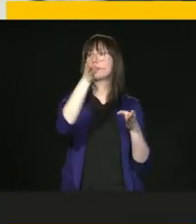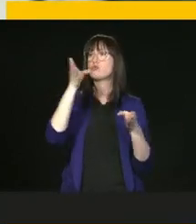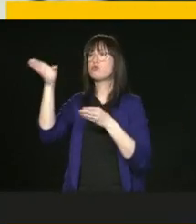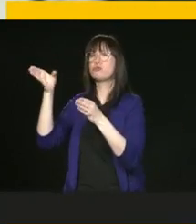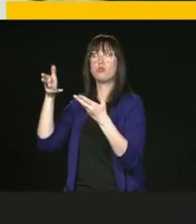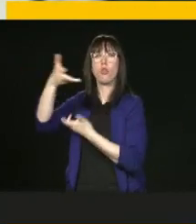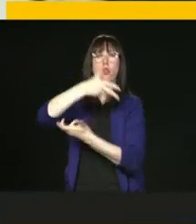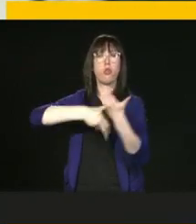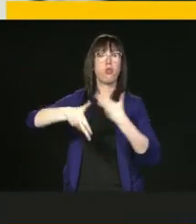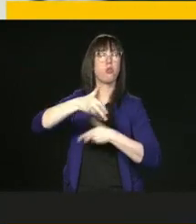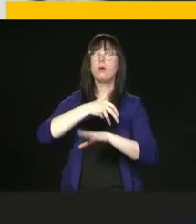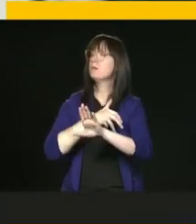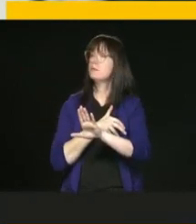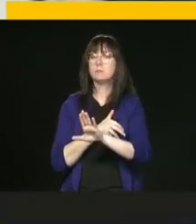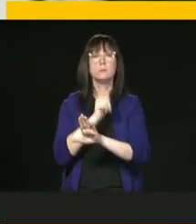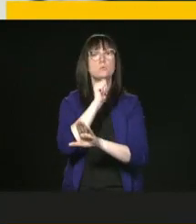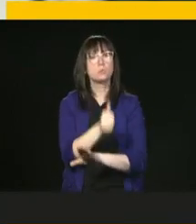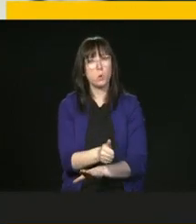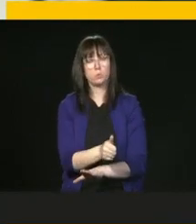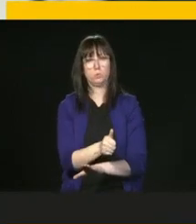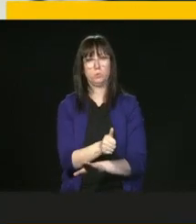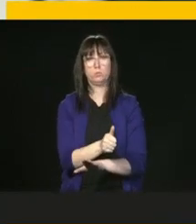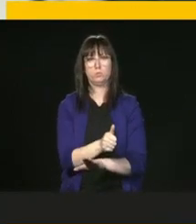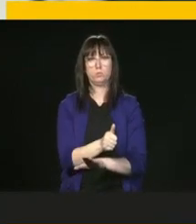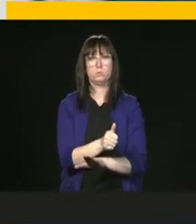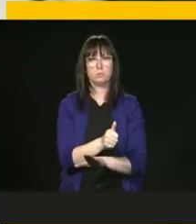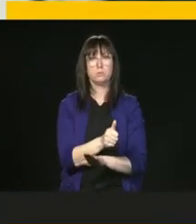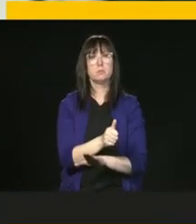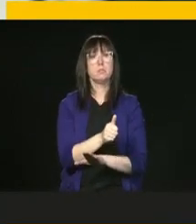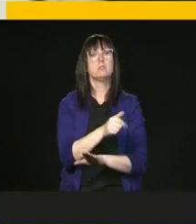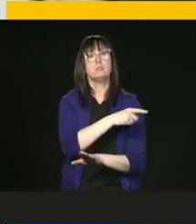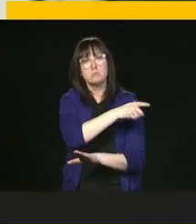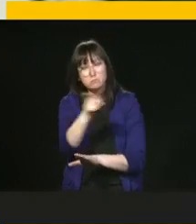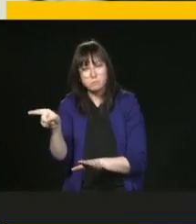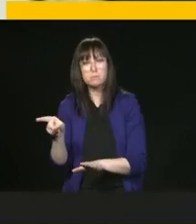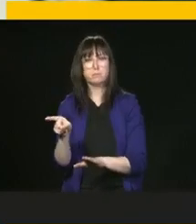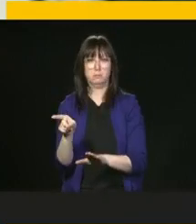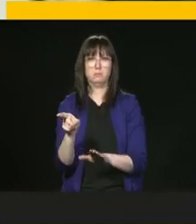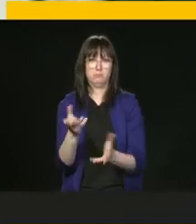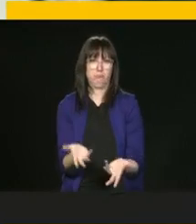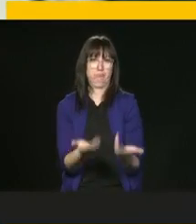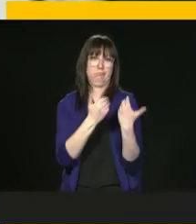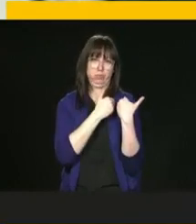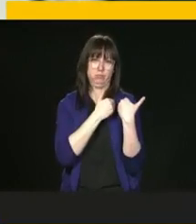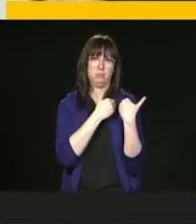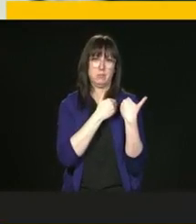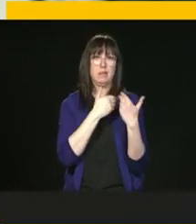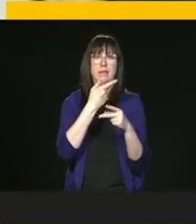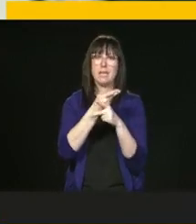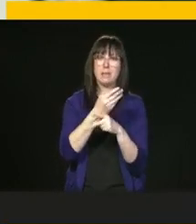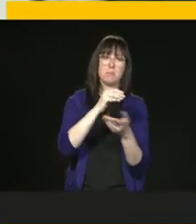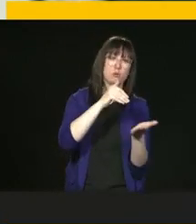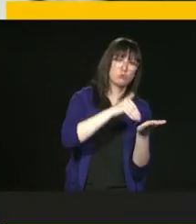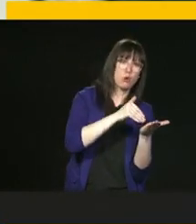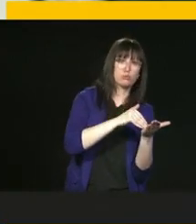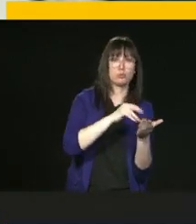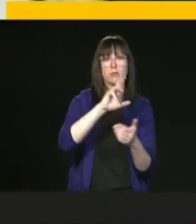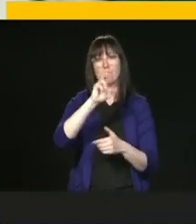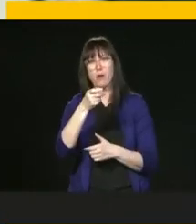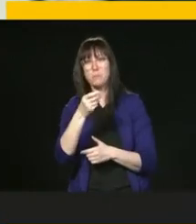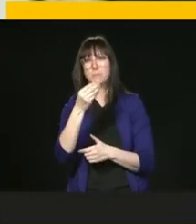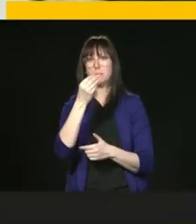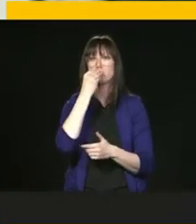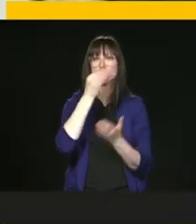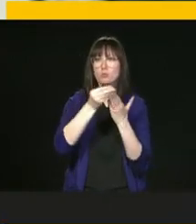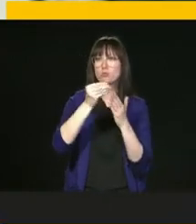have to be out for essential reasons in our hospitals, in our food supply, in our pharmacies. These are the things